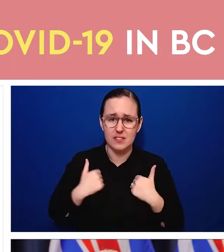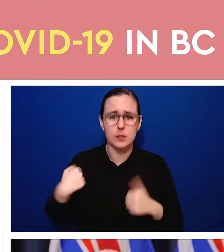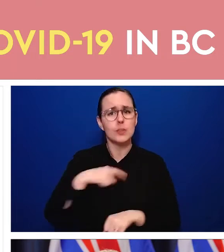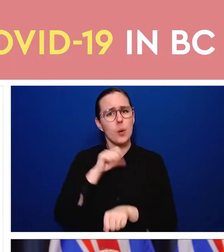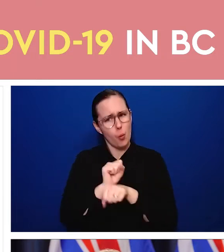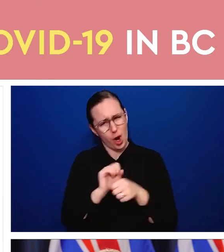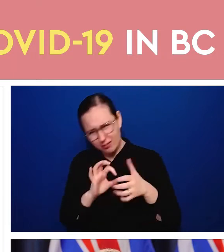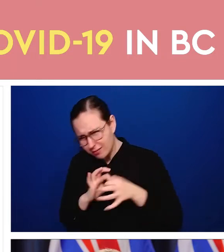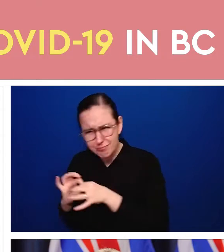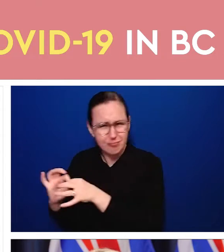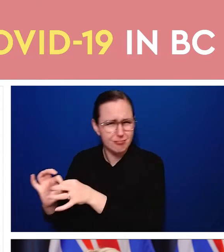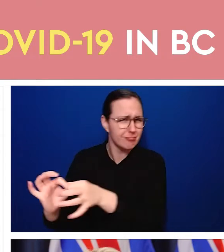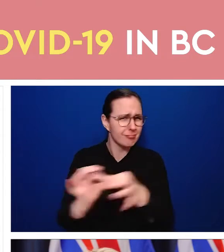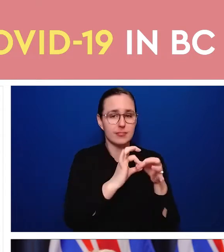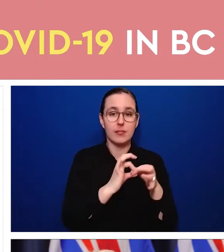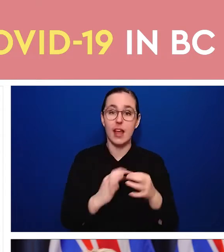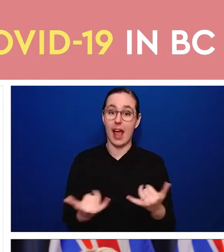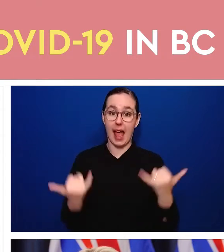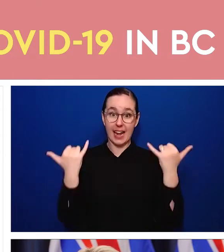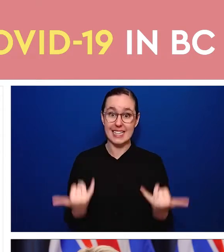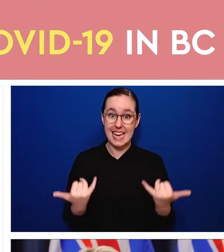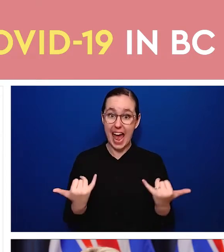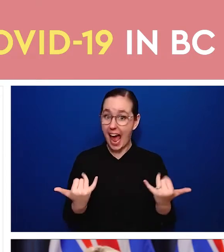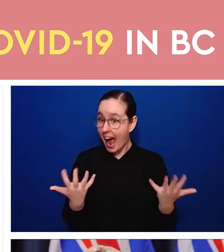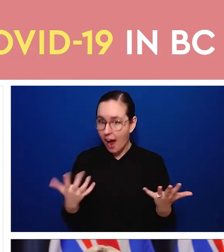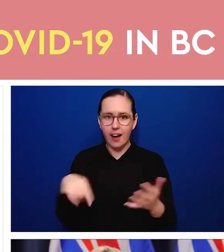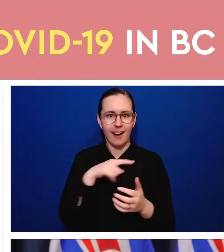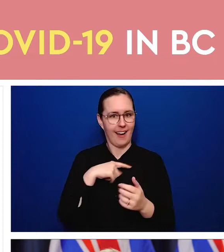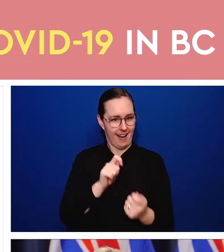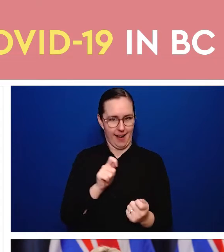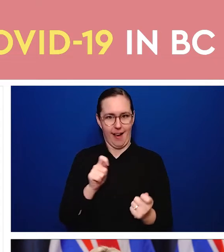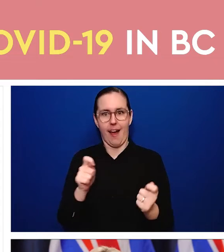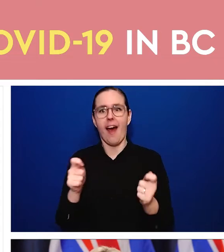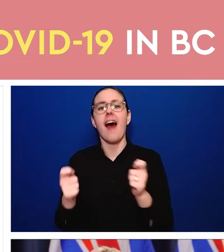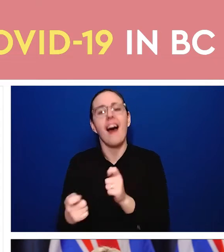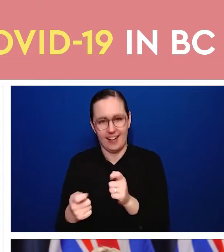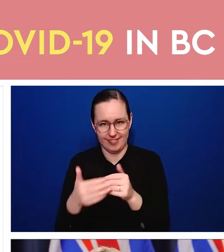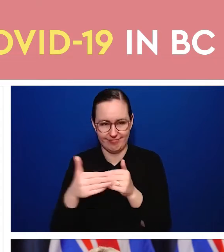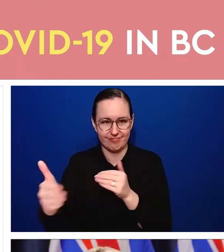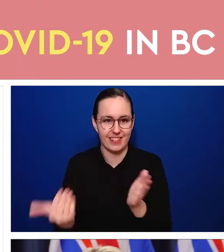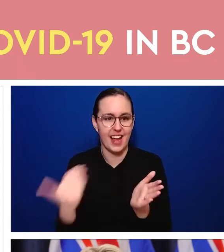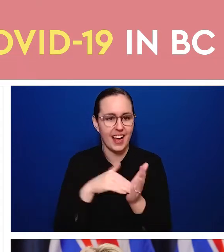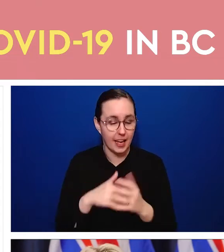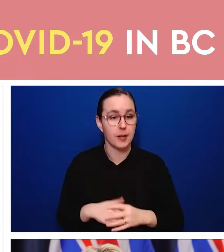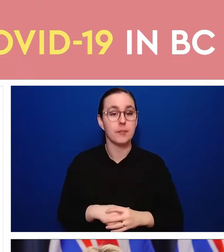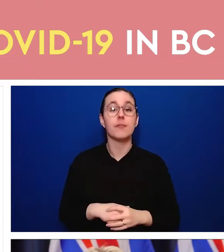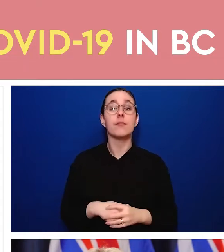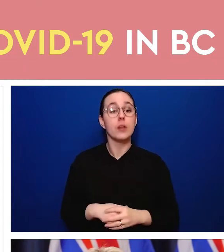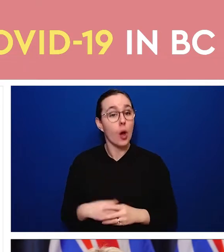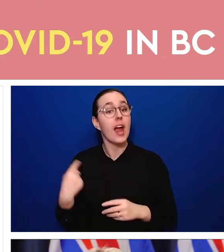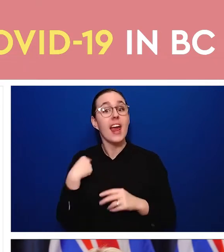adjust our approach. If we look at our hospitalization rates, another important measure, of course, is by